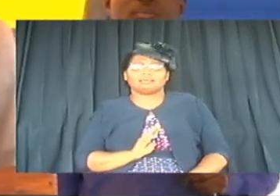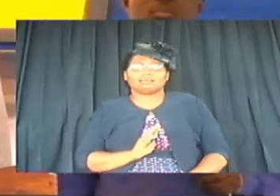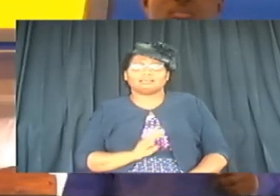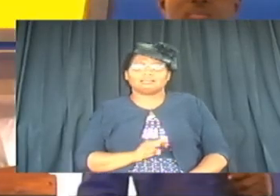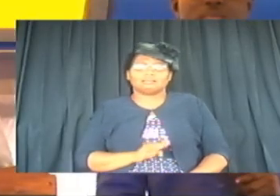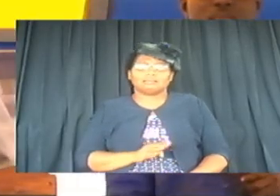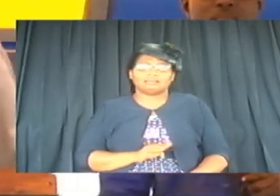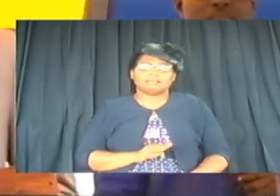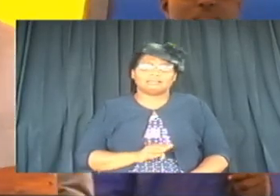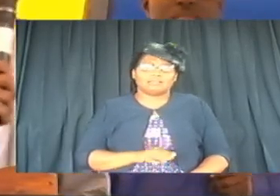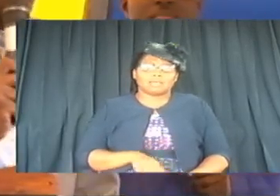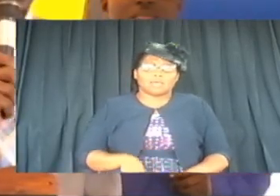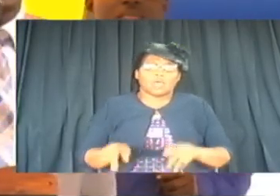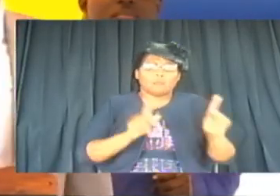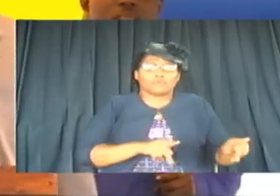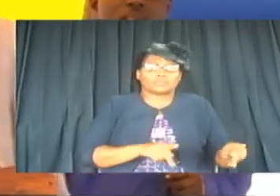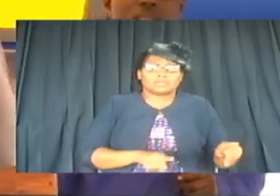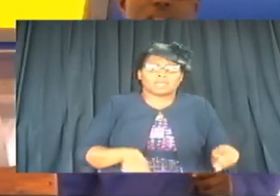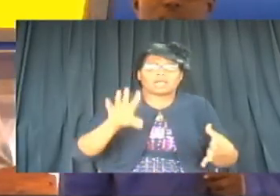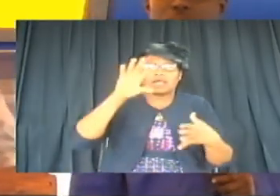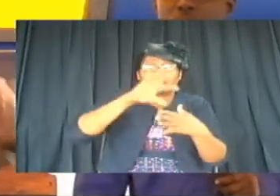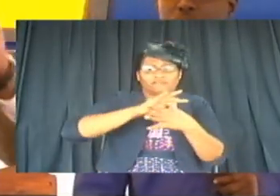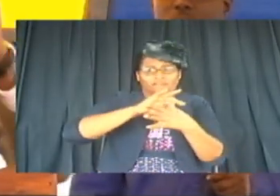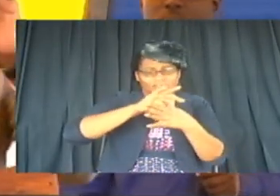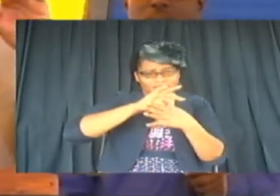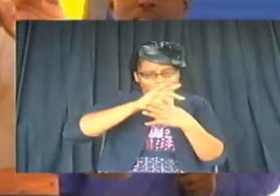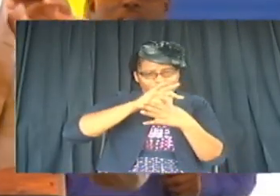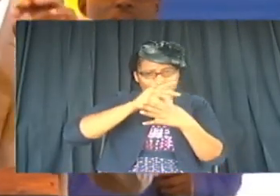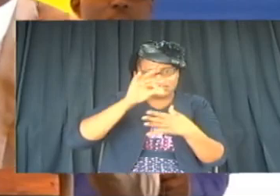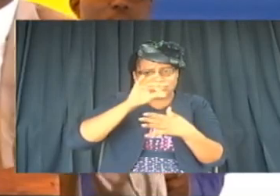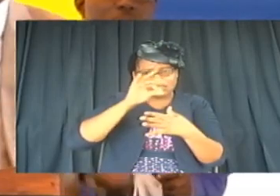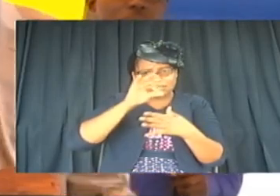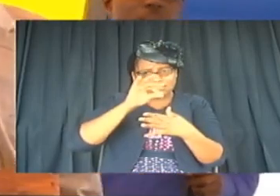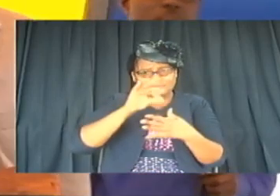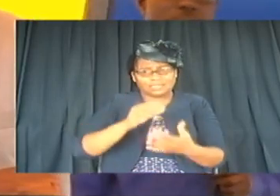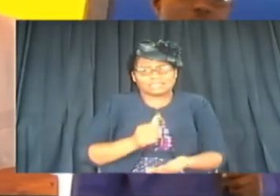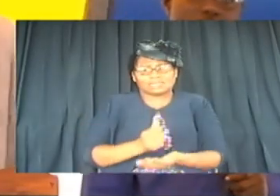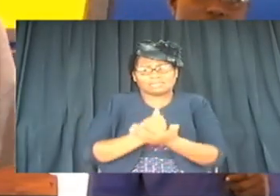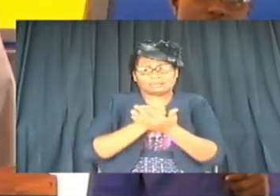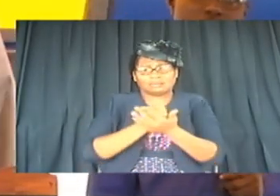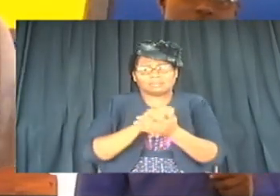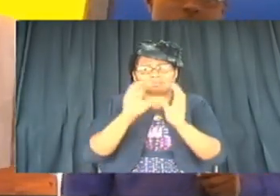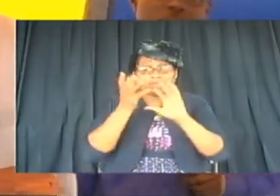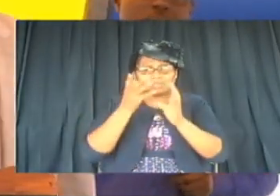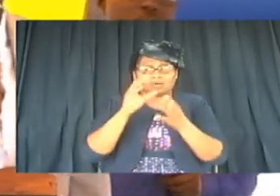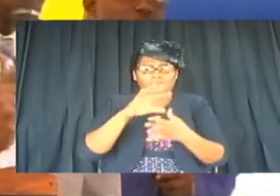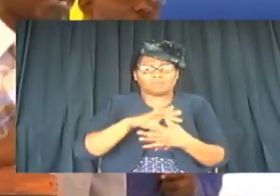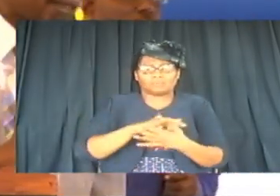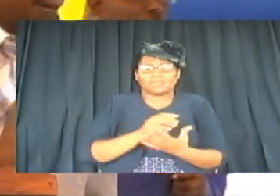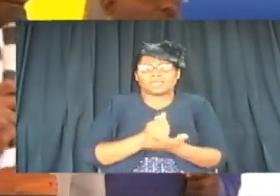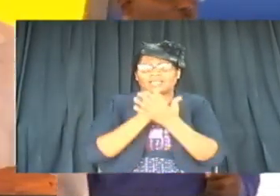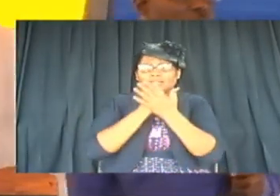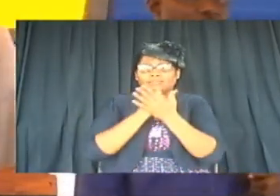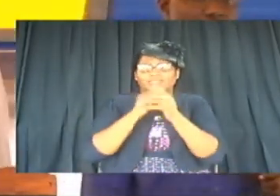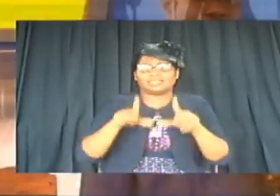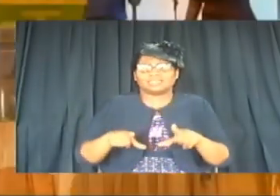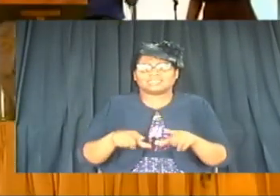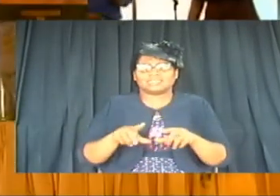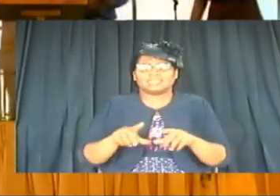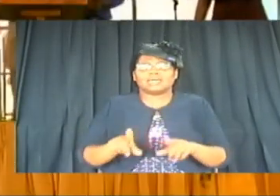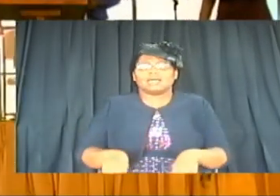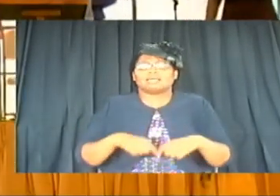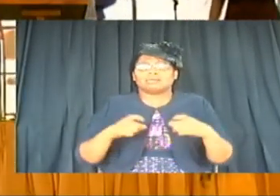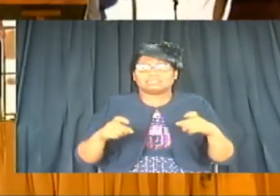put on flesh. My God, he becomes the helpless sinner's friend. I love Jesus. I